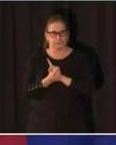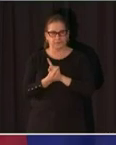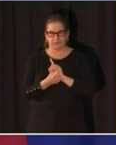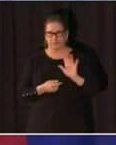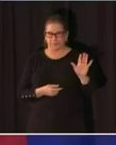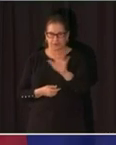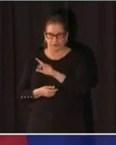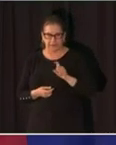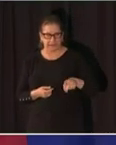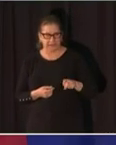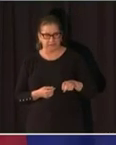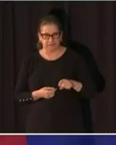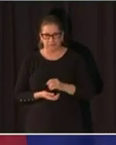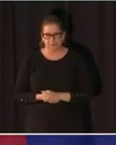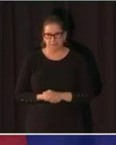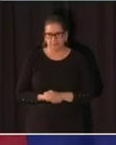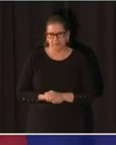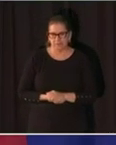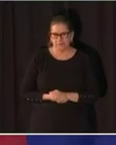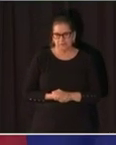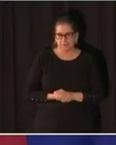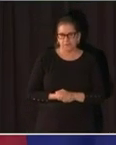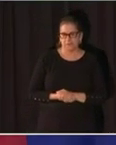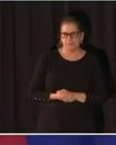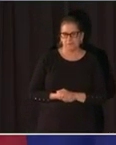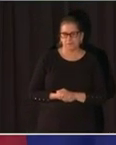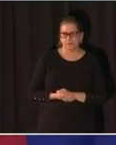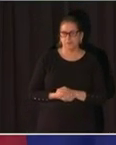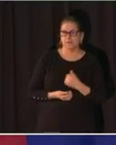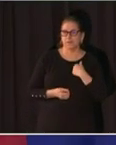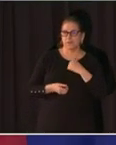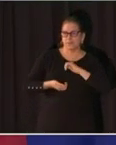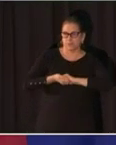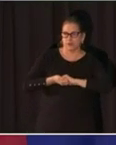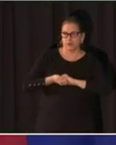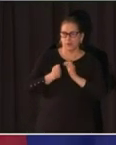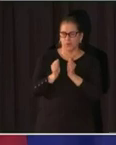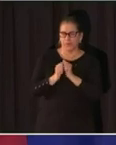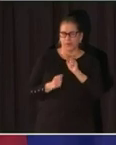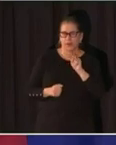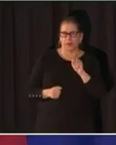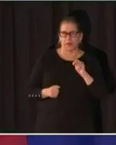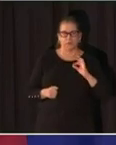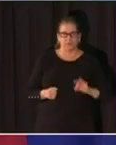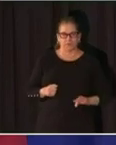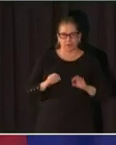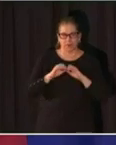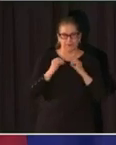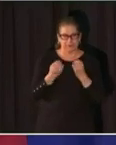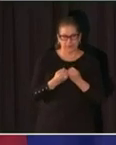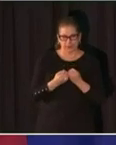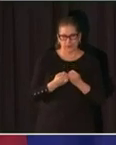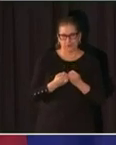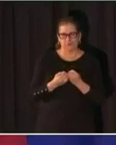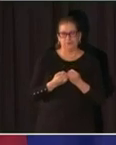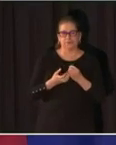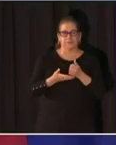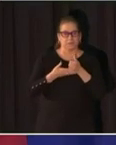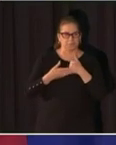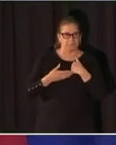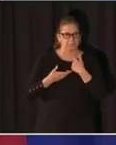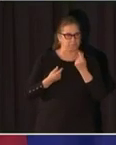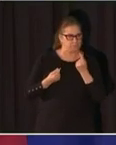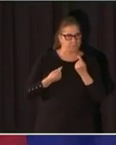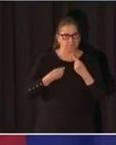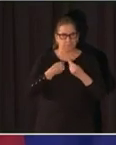least a couple of our nonprofits who do food security work all year to help us in this process. Anything else